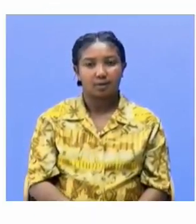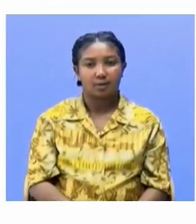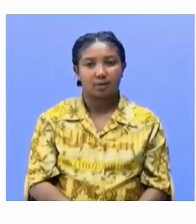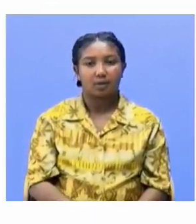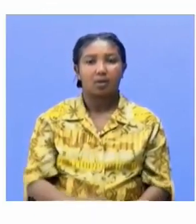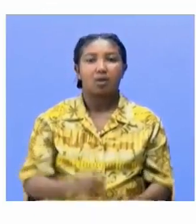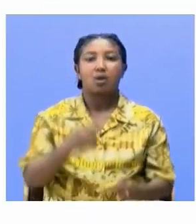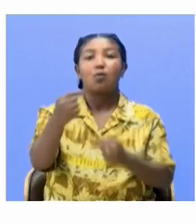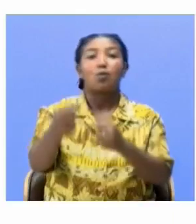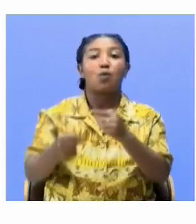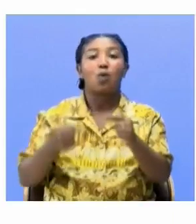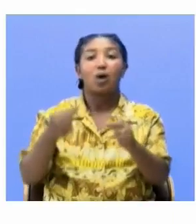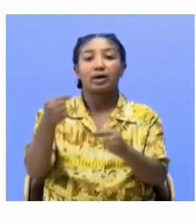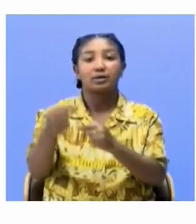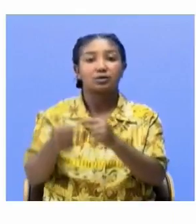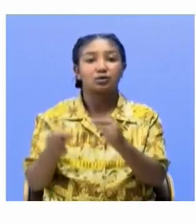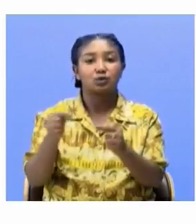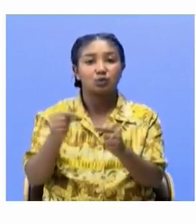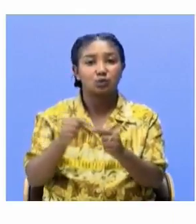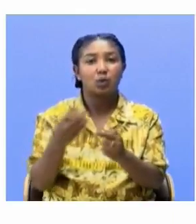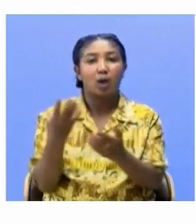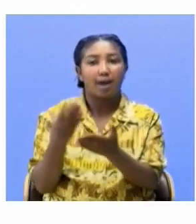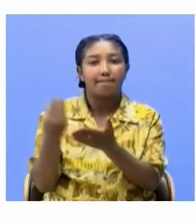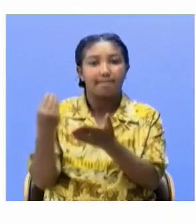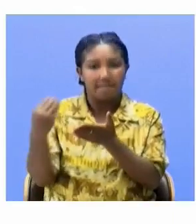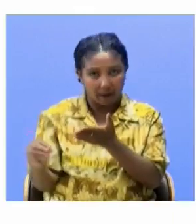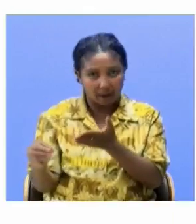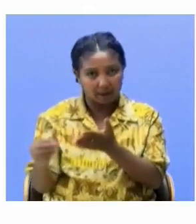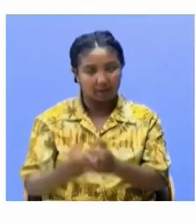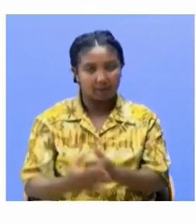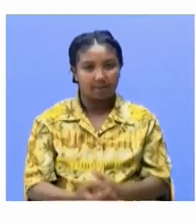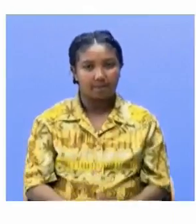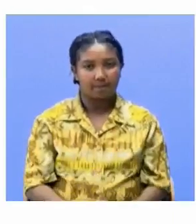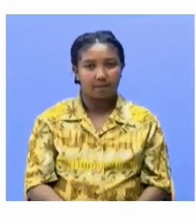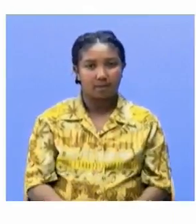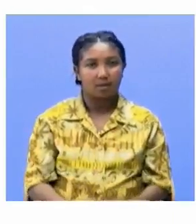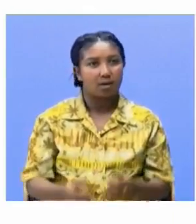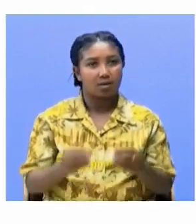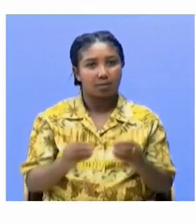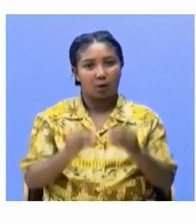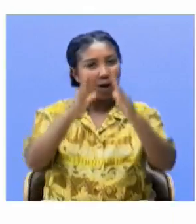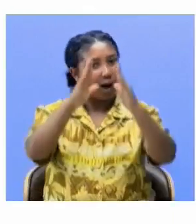going to buy a house.